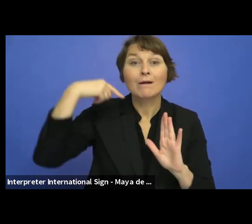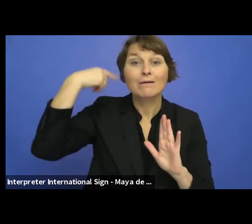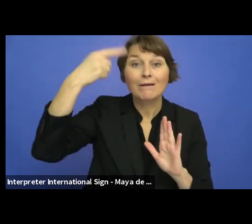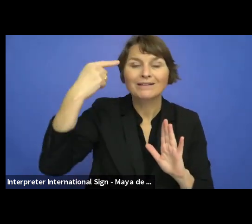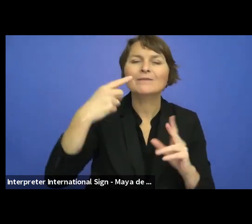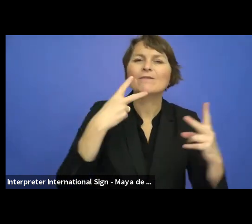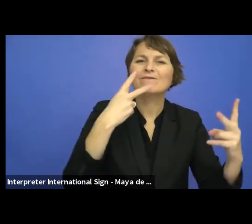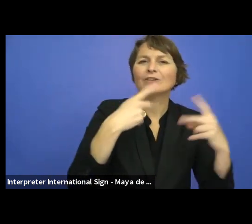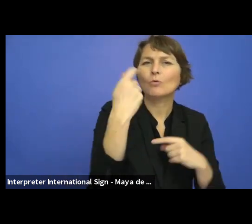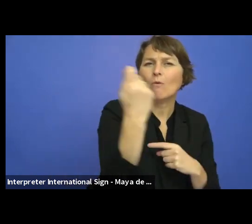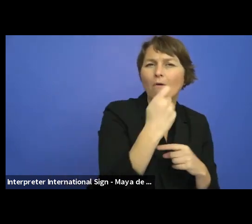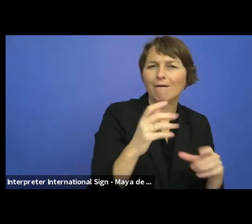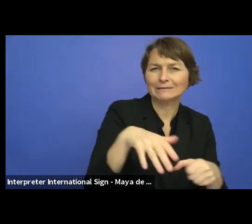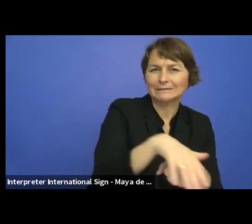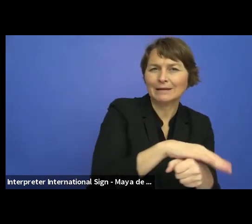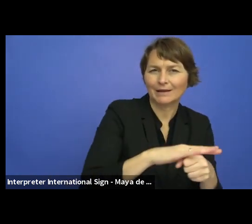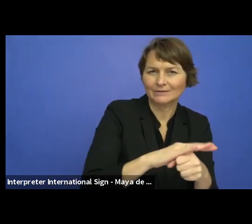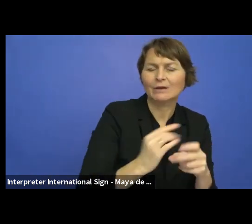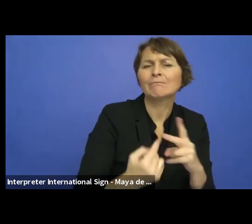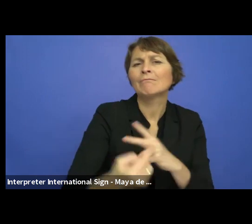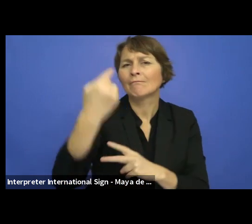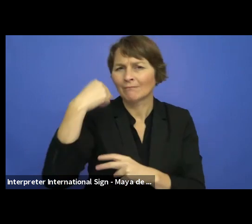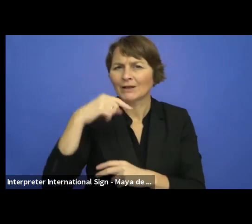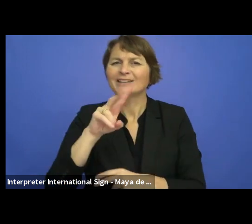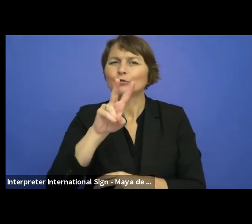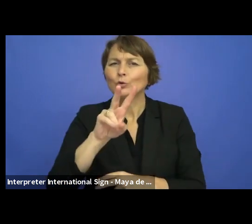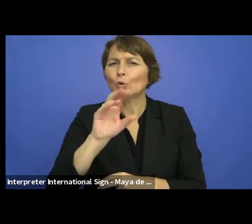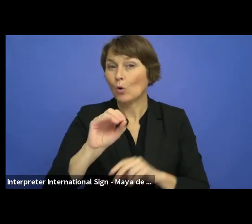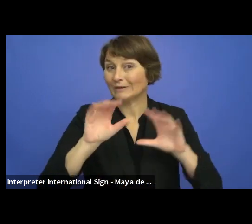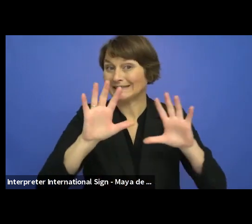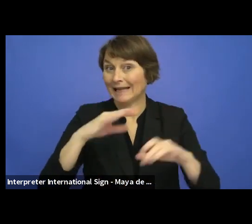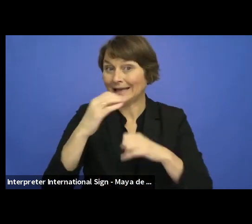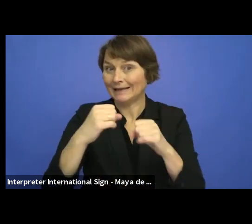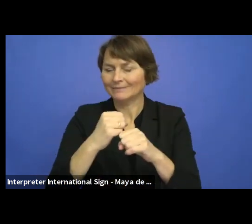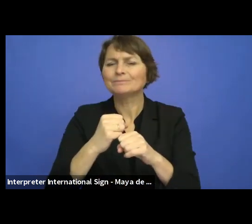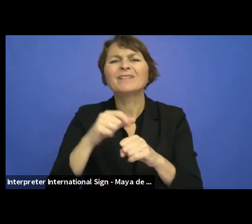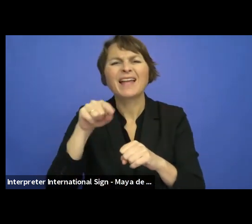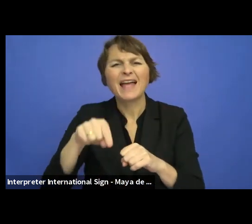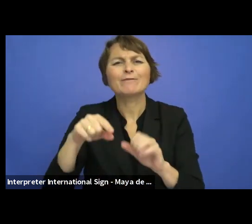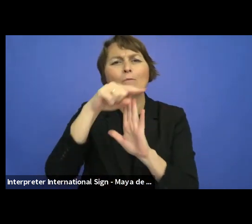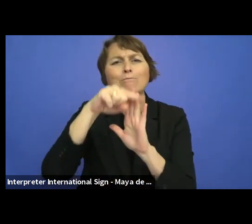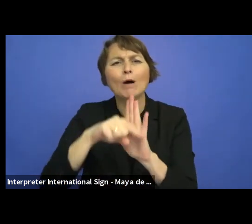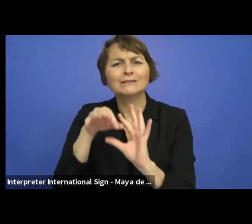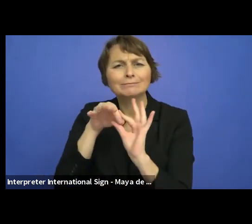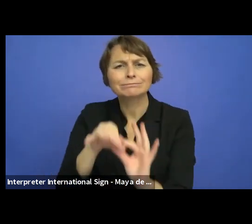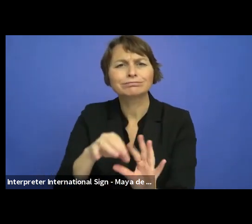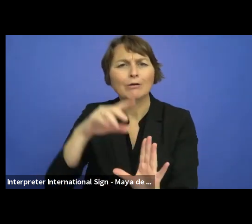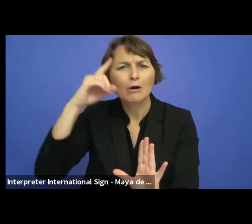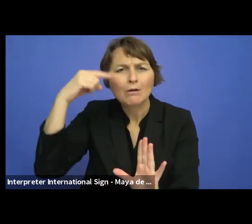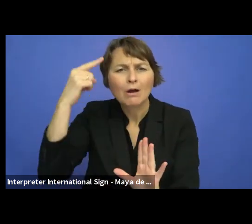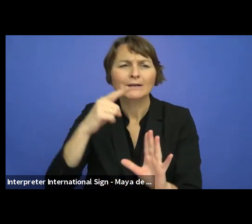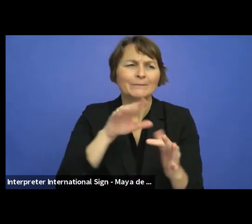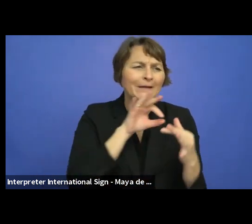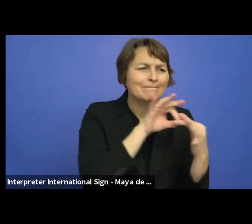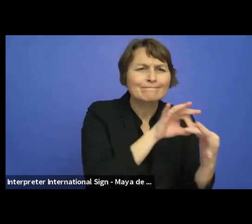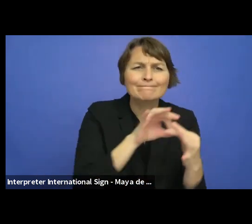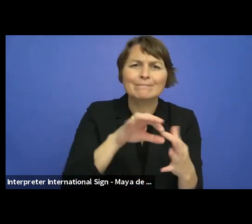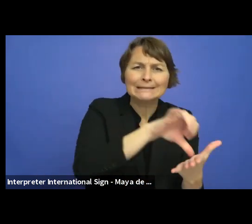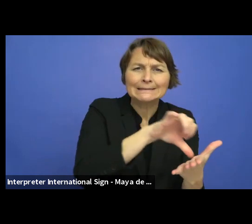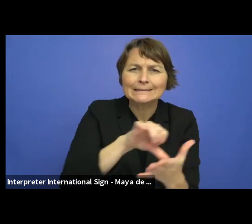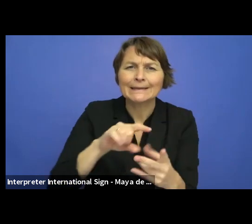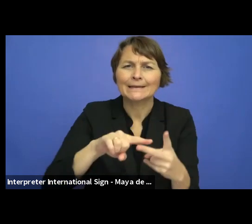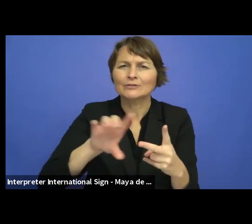2010 with the city's climate policy. And since then we've consistently worked with cities, with organizations and with creative sectors on